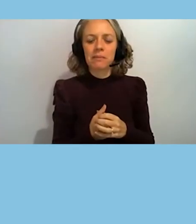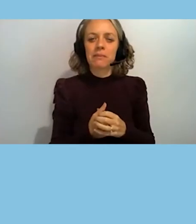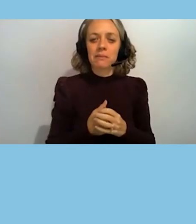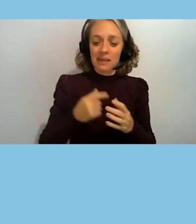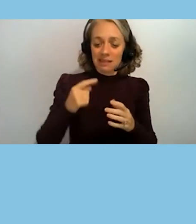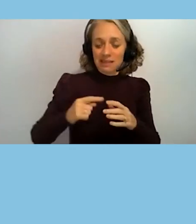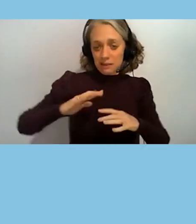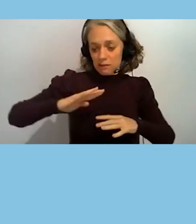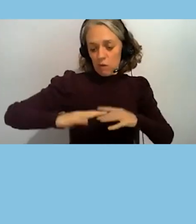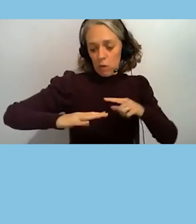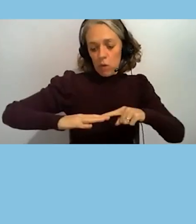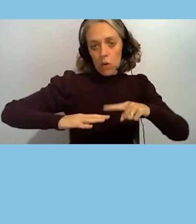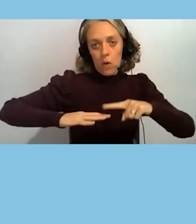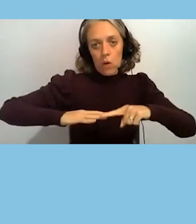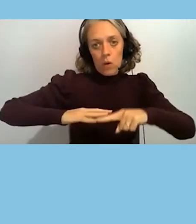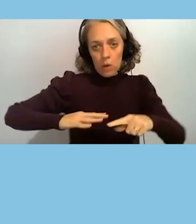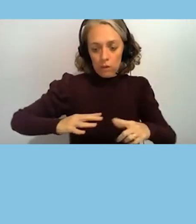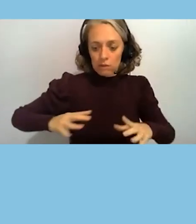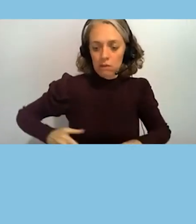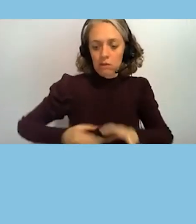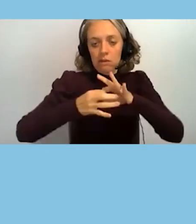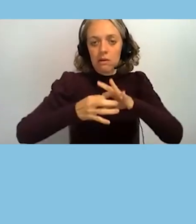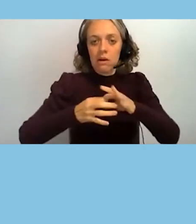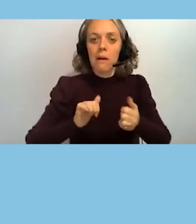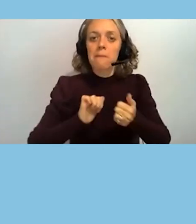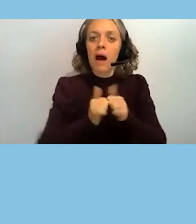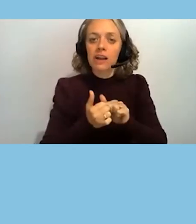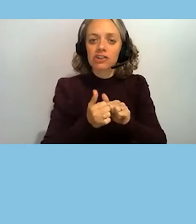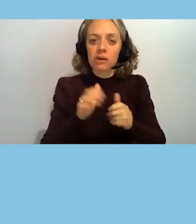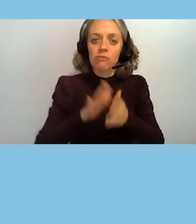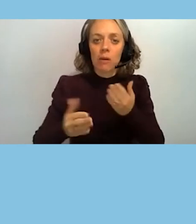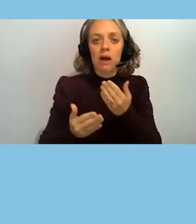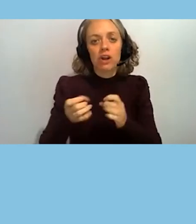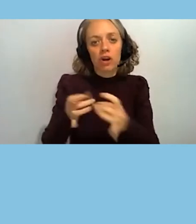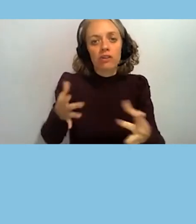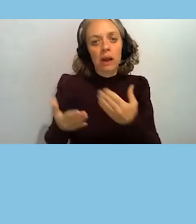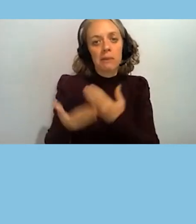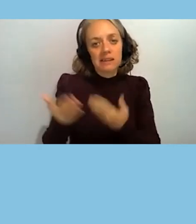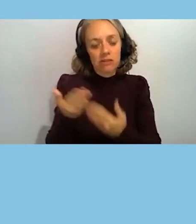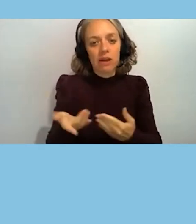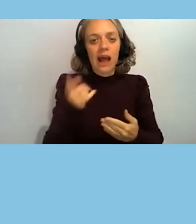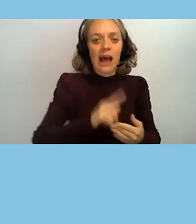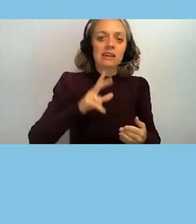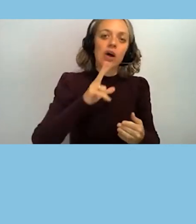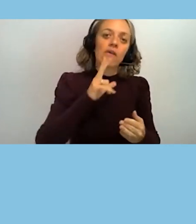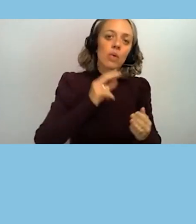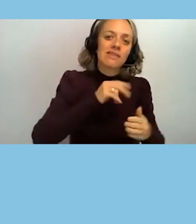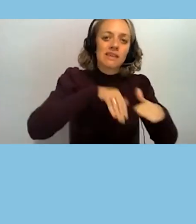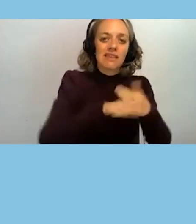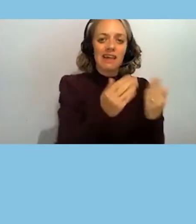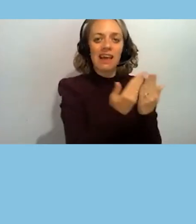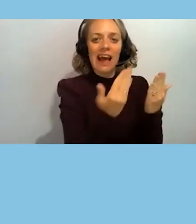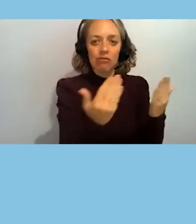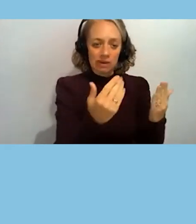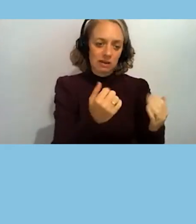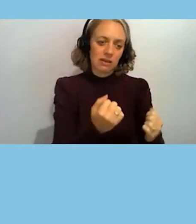four-part series has been devised through a partnership, as Hannah has said, between Nottingham Contemporary and Voices in the Gallery, this research project that I